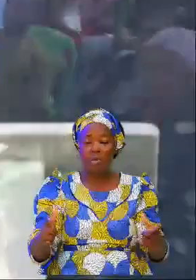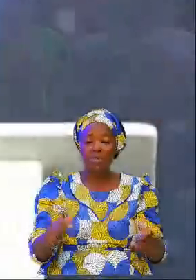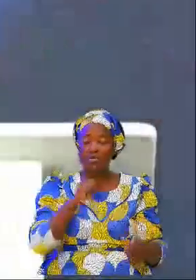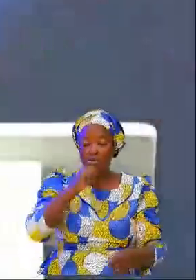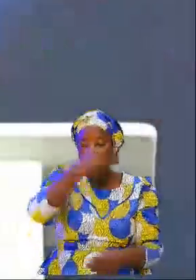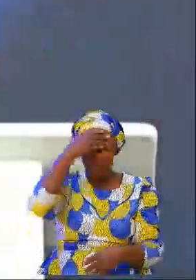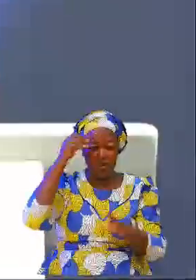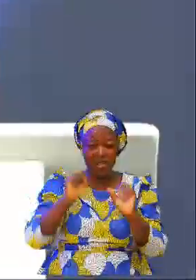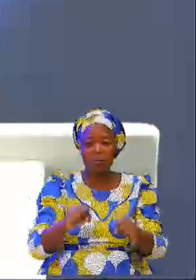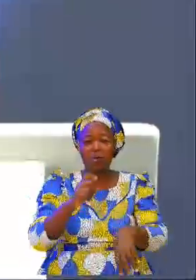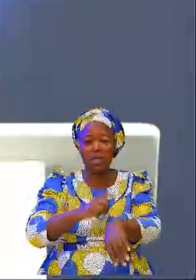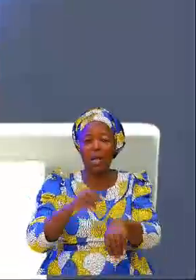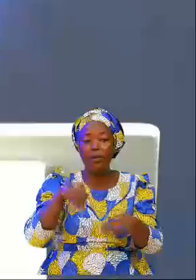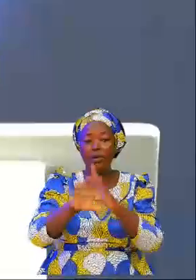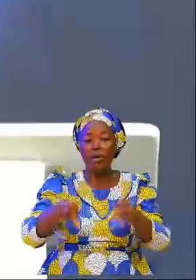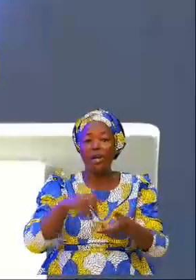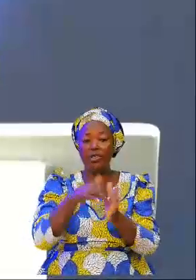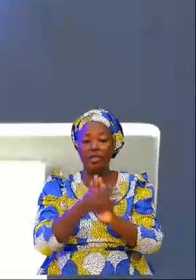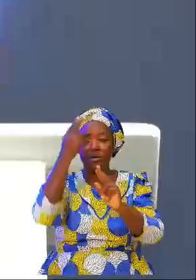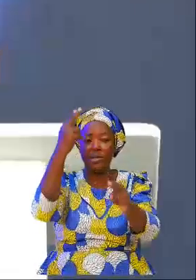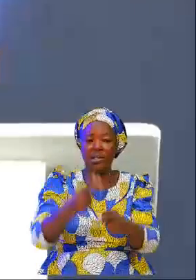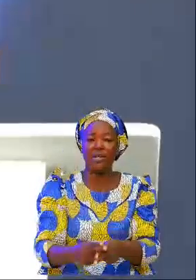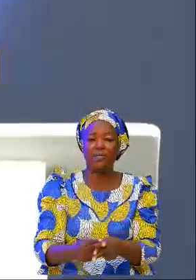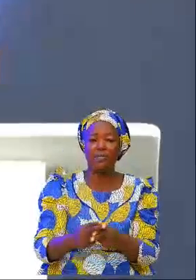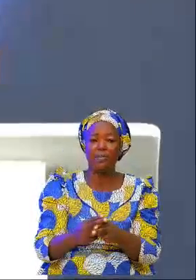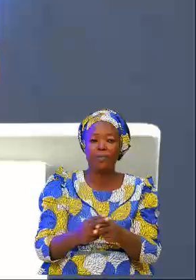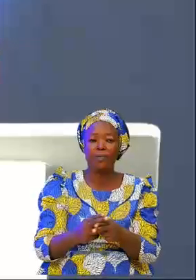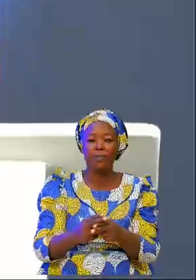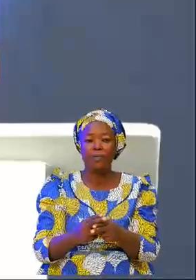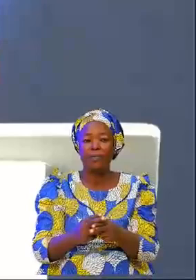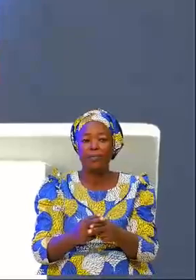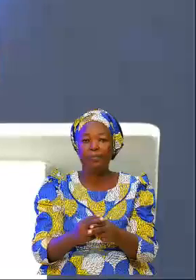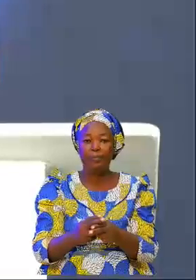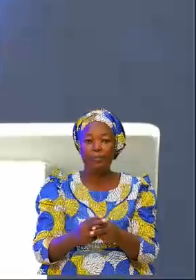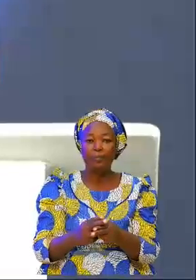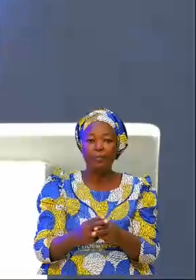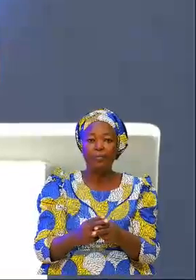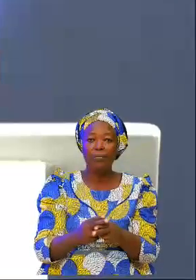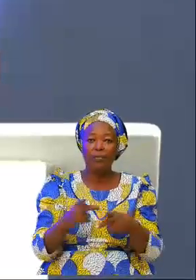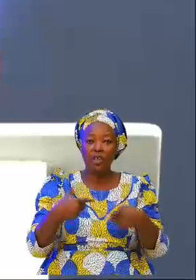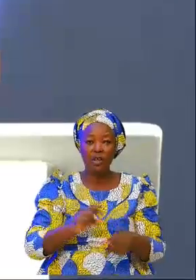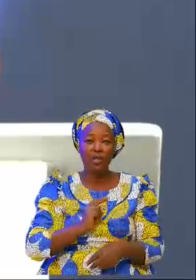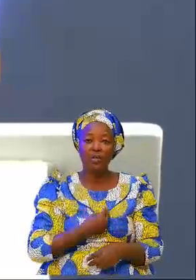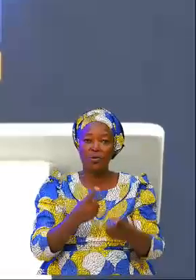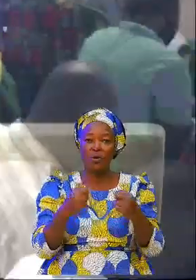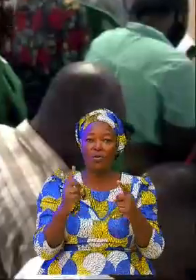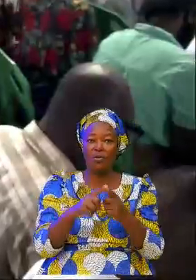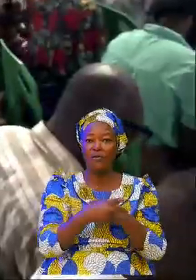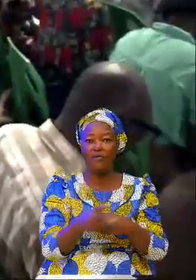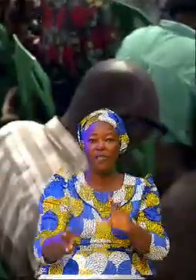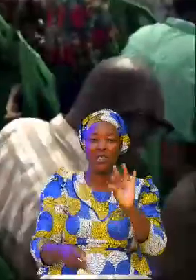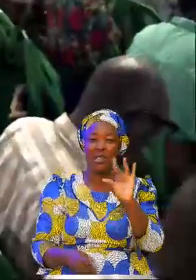be a great, unforgettable time in your life, in Jesus' name.